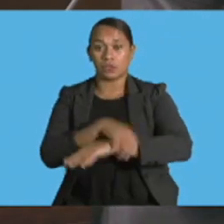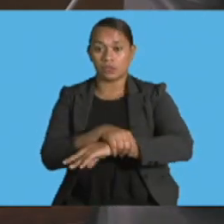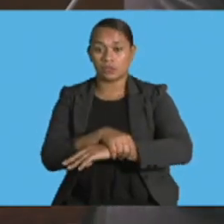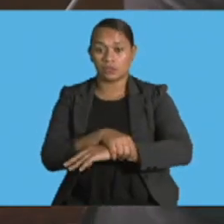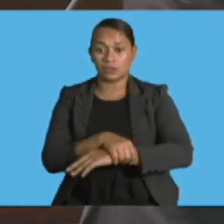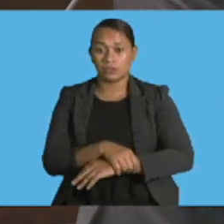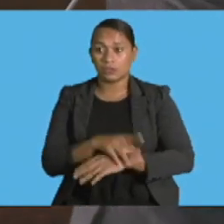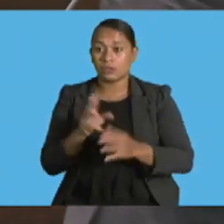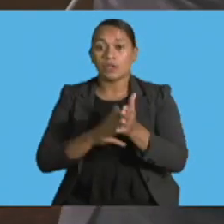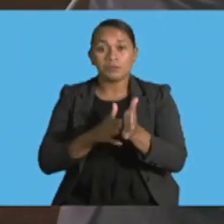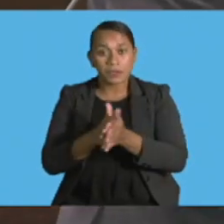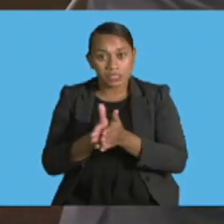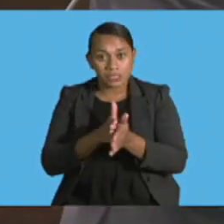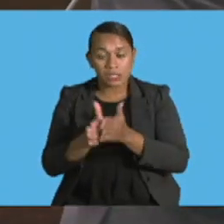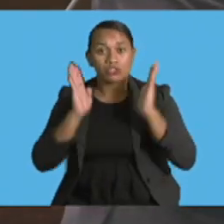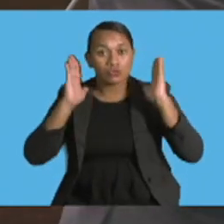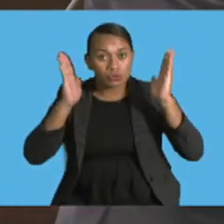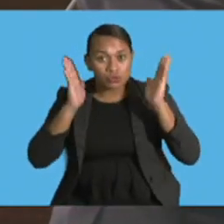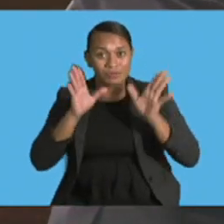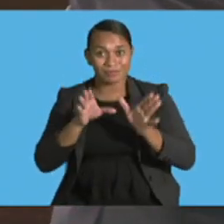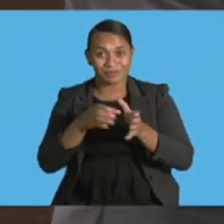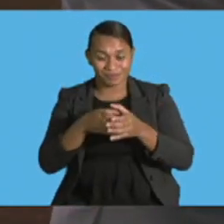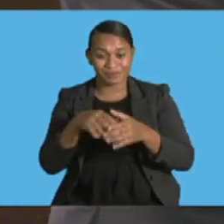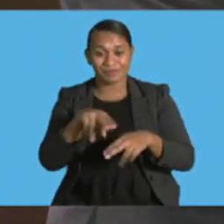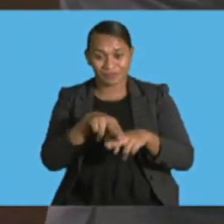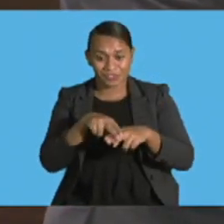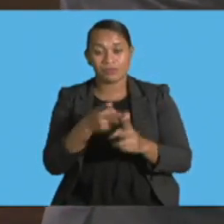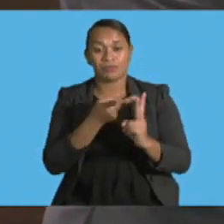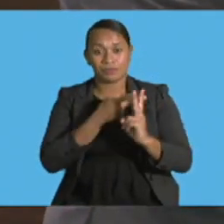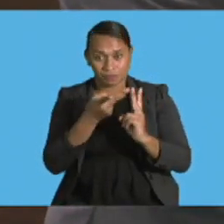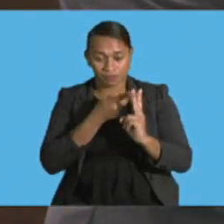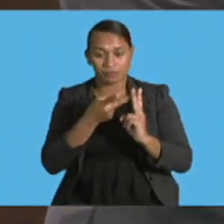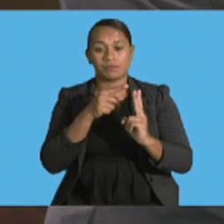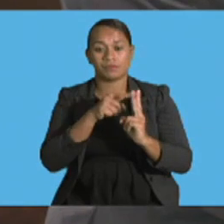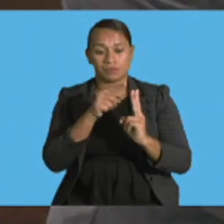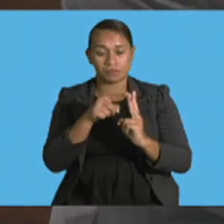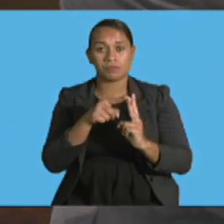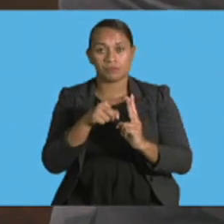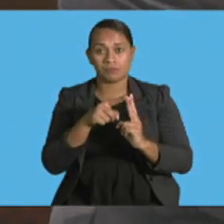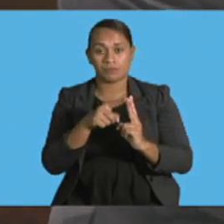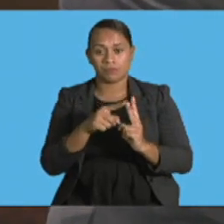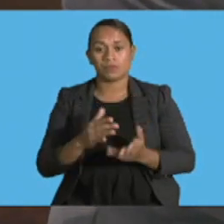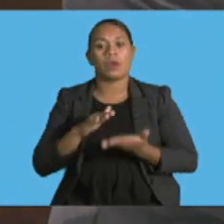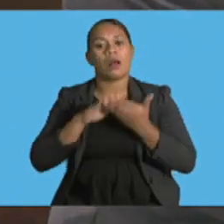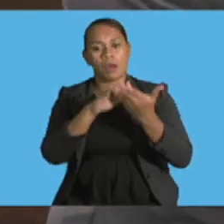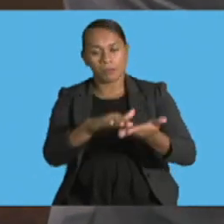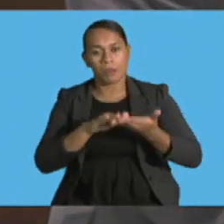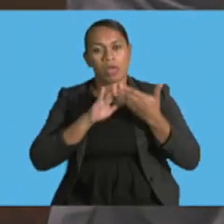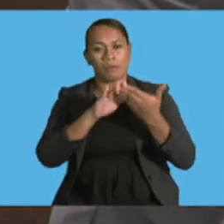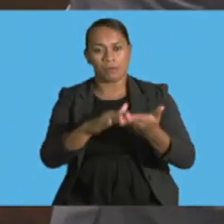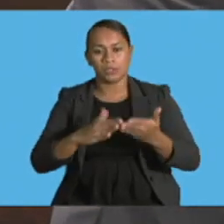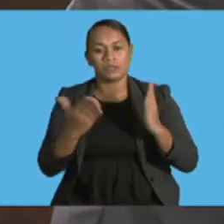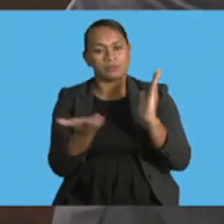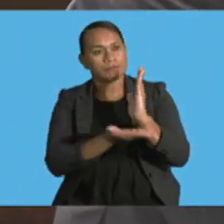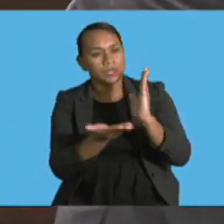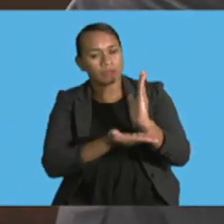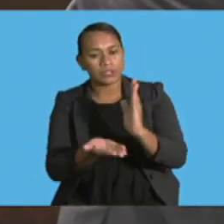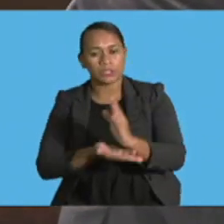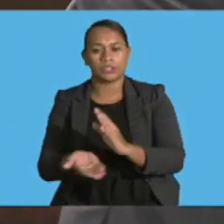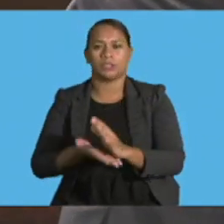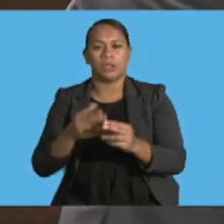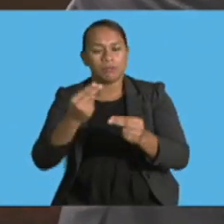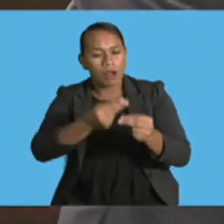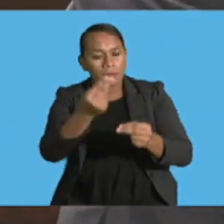of Fiji, both of which have generously helped fill any gaps in cane harvesting since past